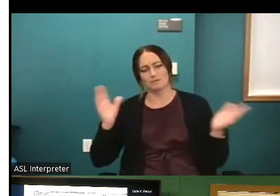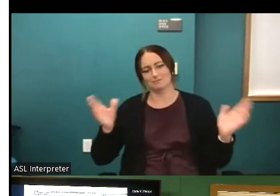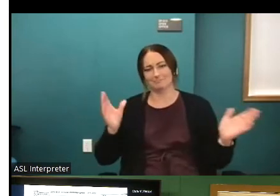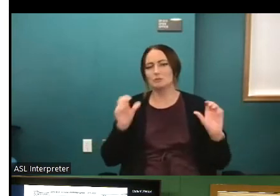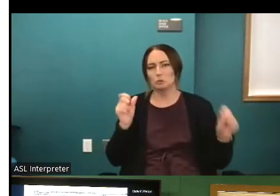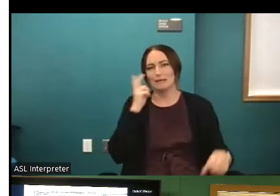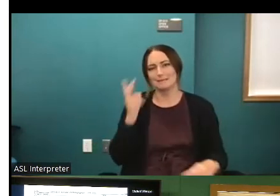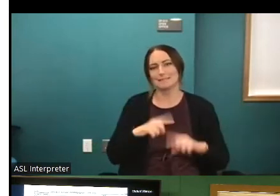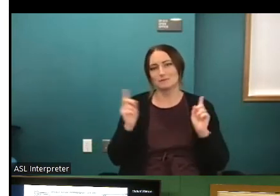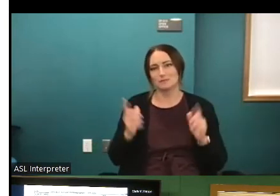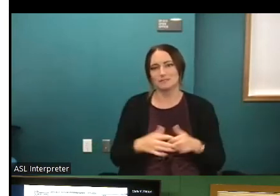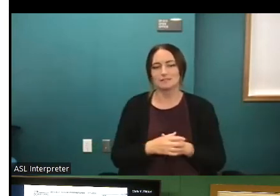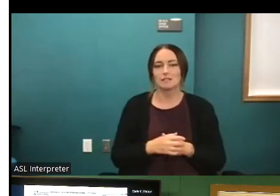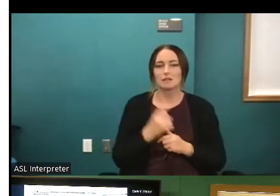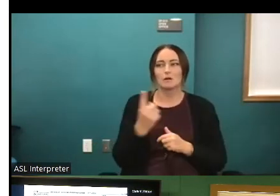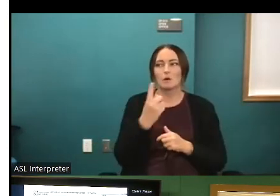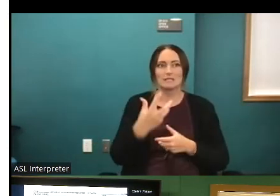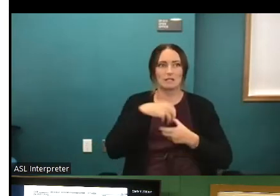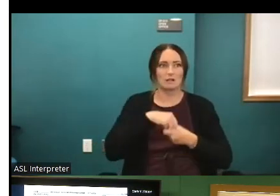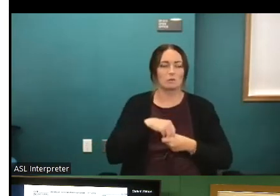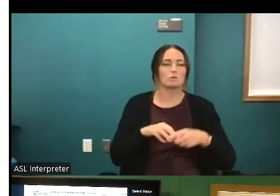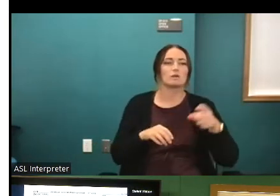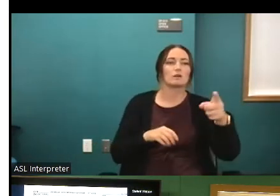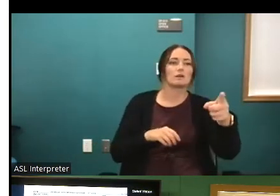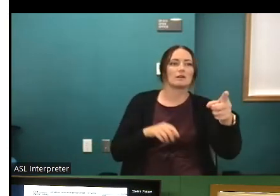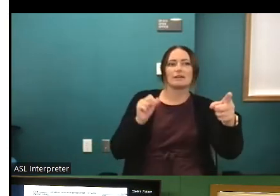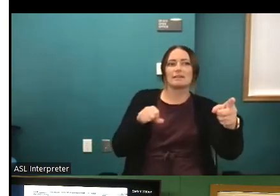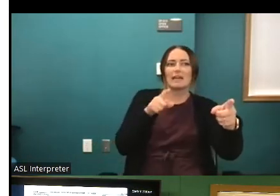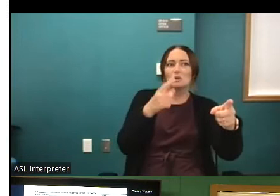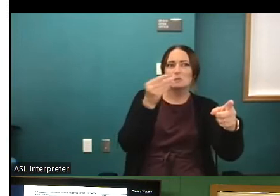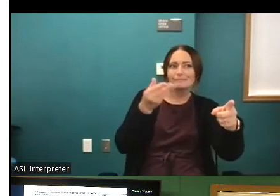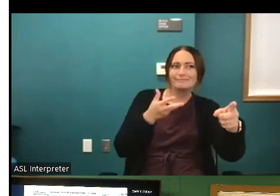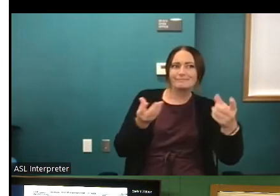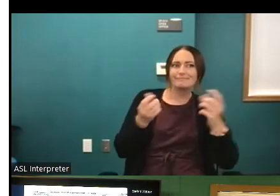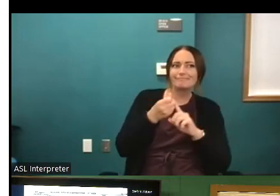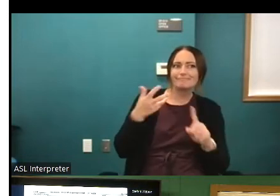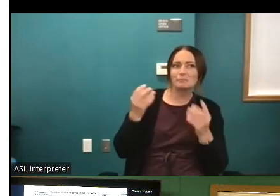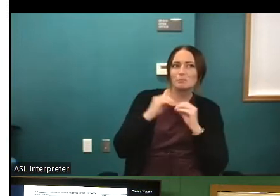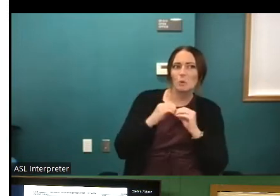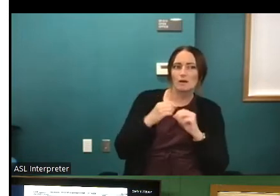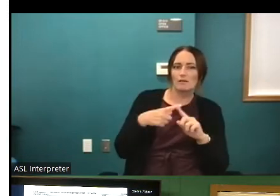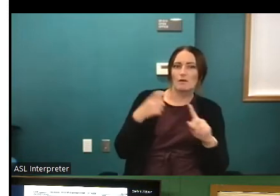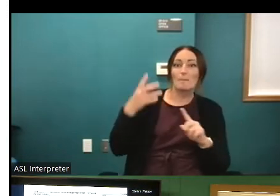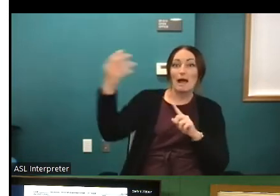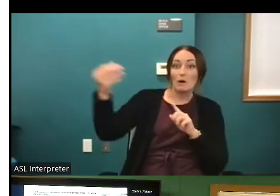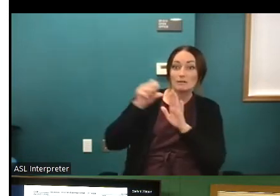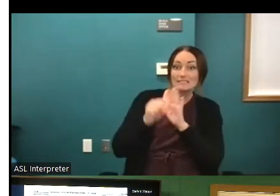always make sure to include that on there. So Sarah, can you speak on that? Because I have had people from out of state come in, move